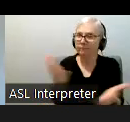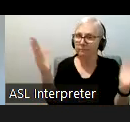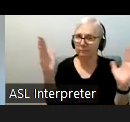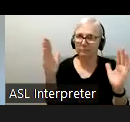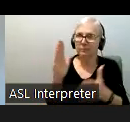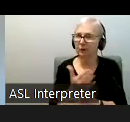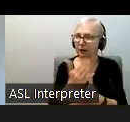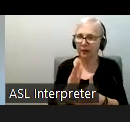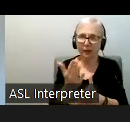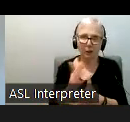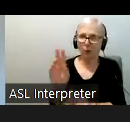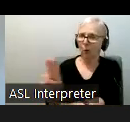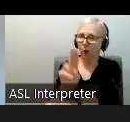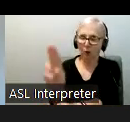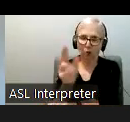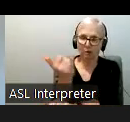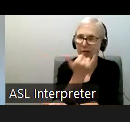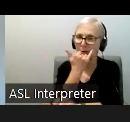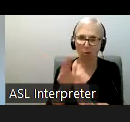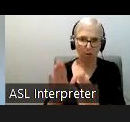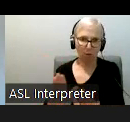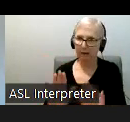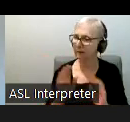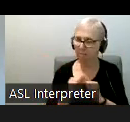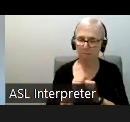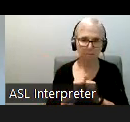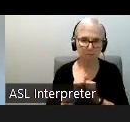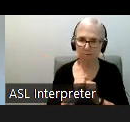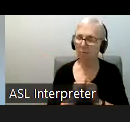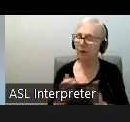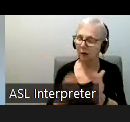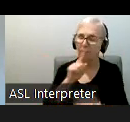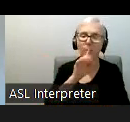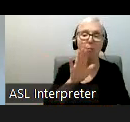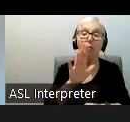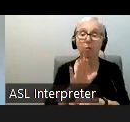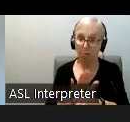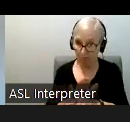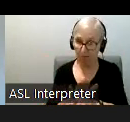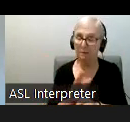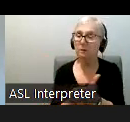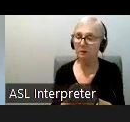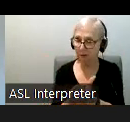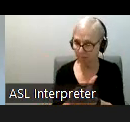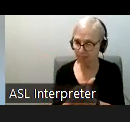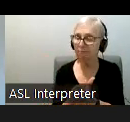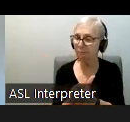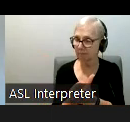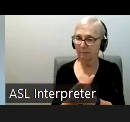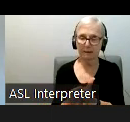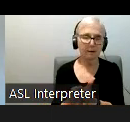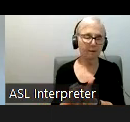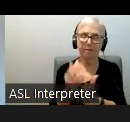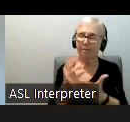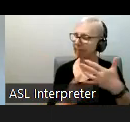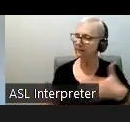shared or exploited out there in the world. So I would just assure you that that is something that is absolutely paramount